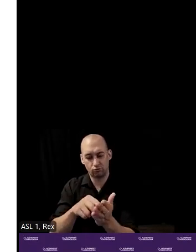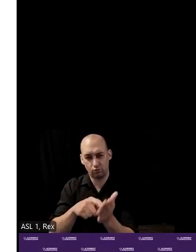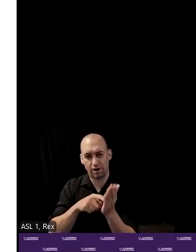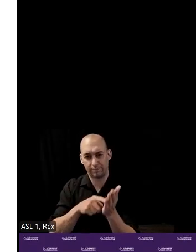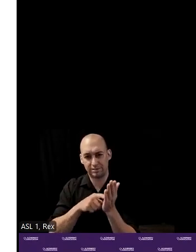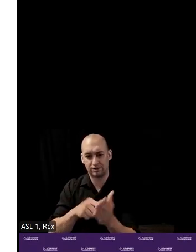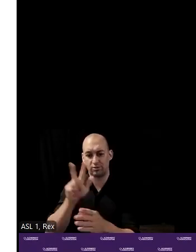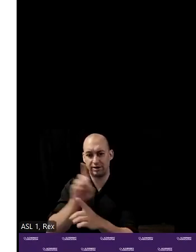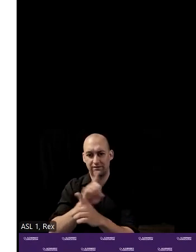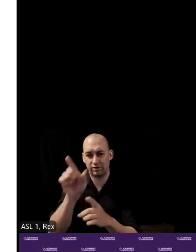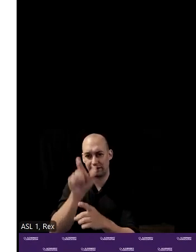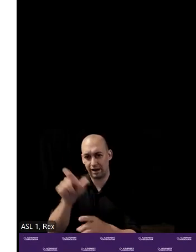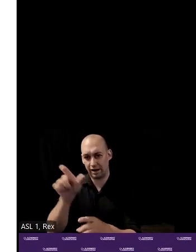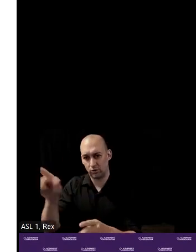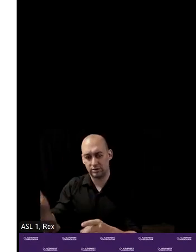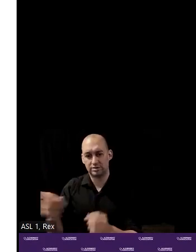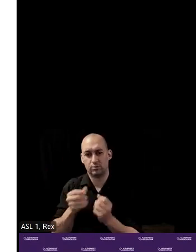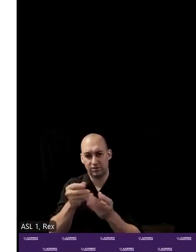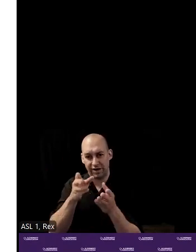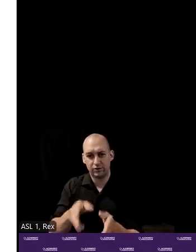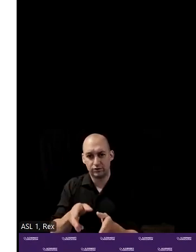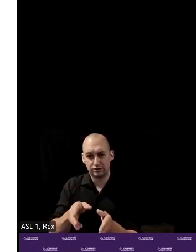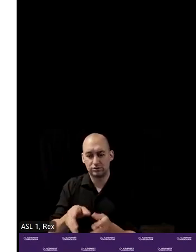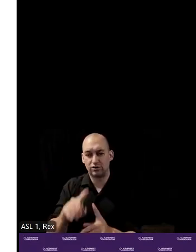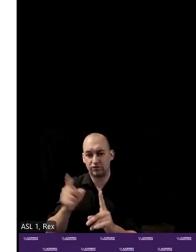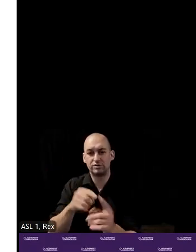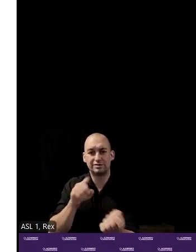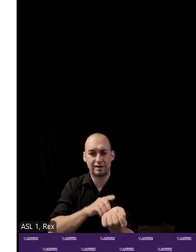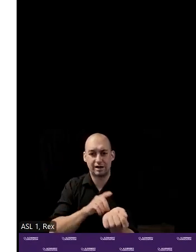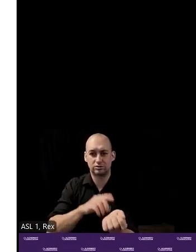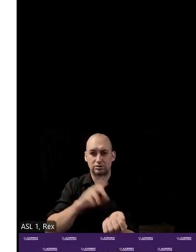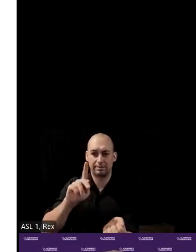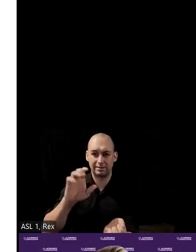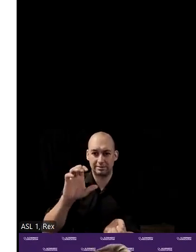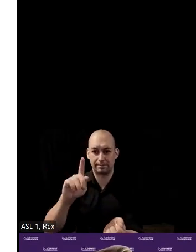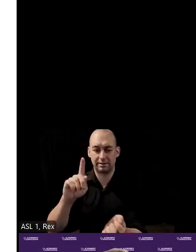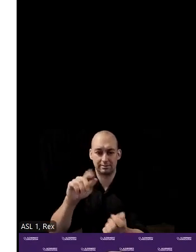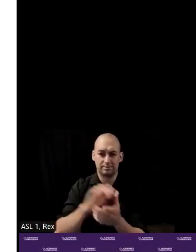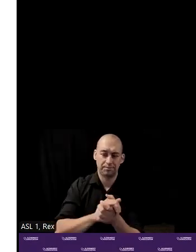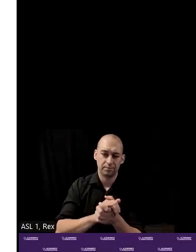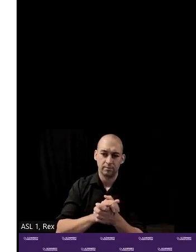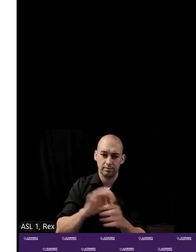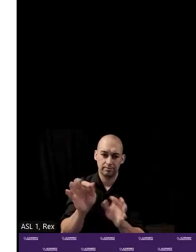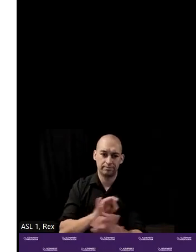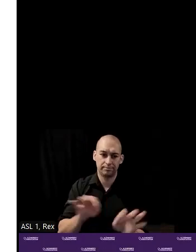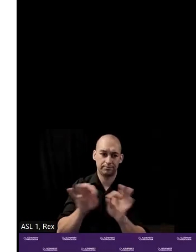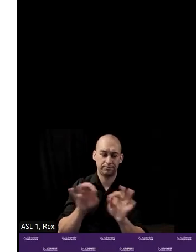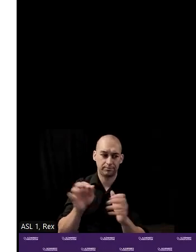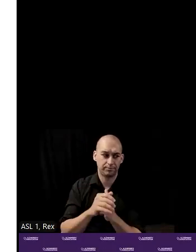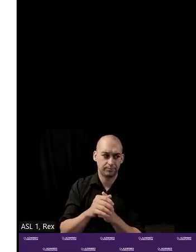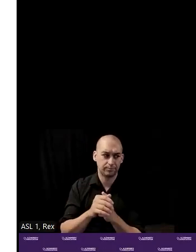providers. First, to physicians and primary care physicians, most importantly. It